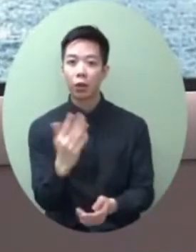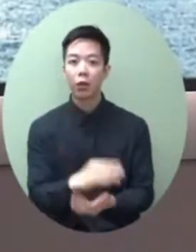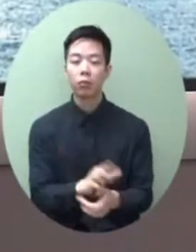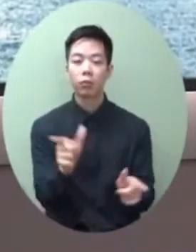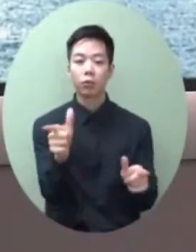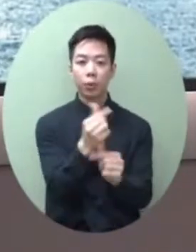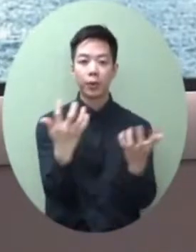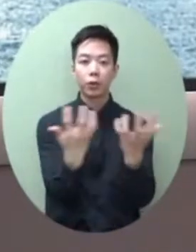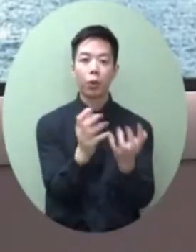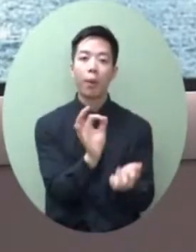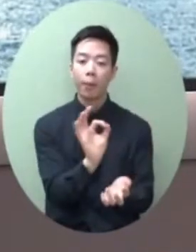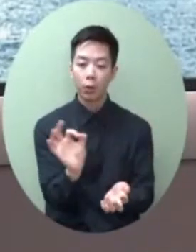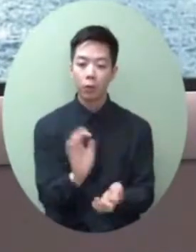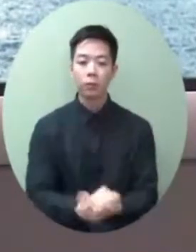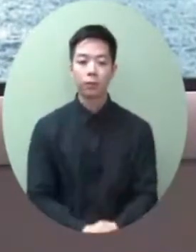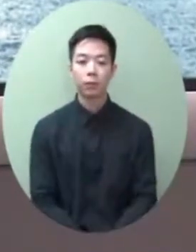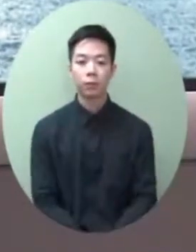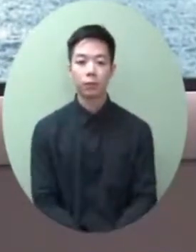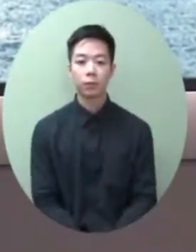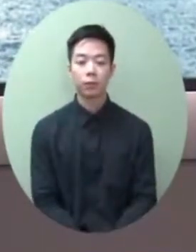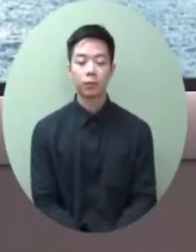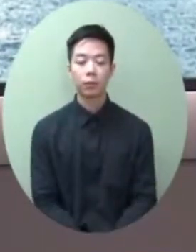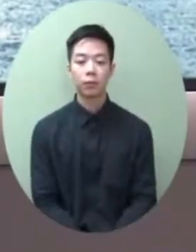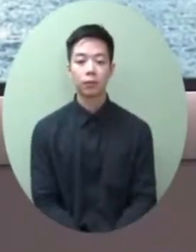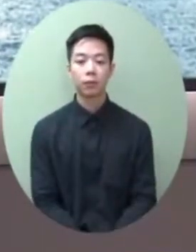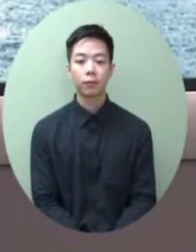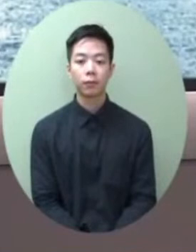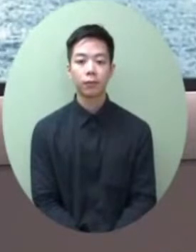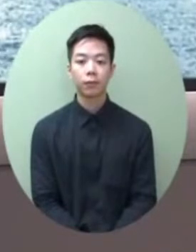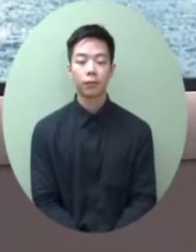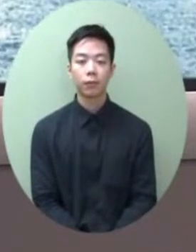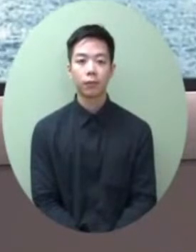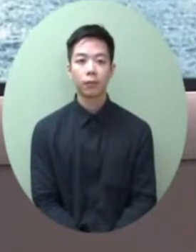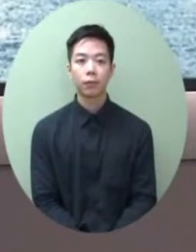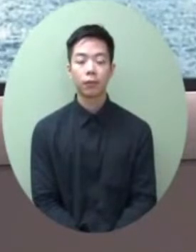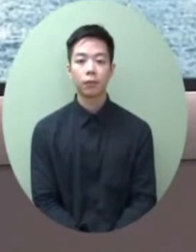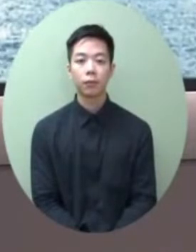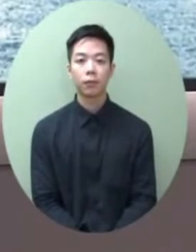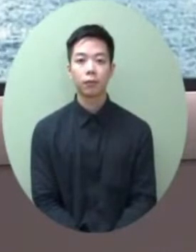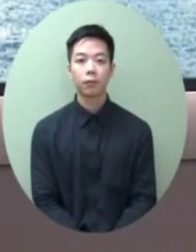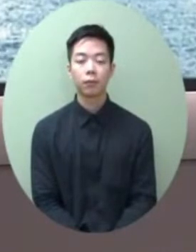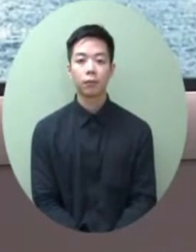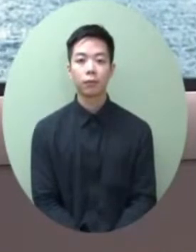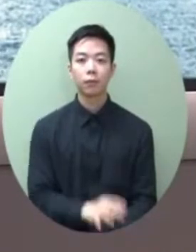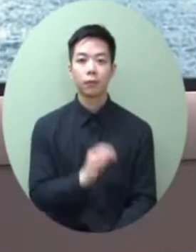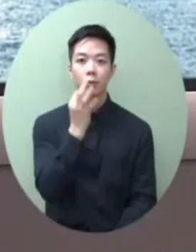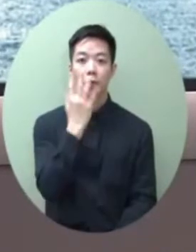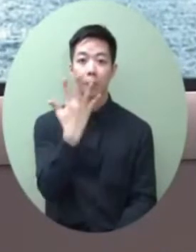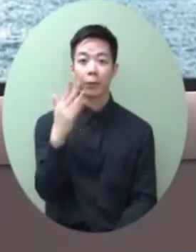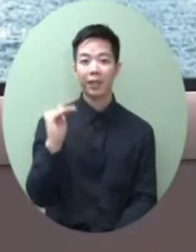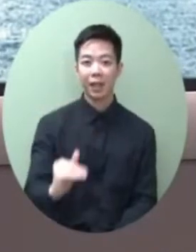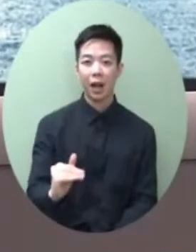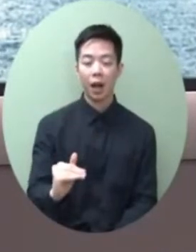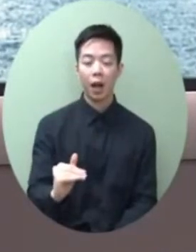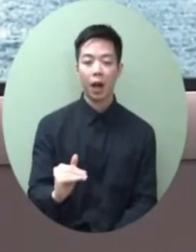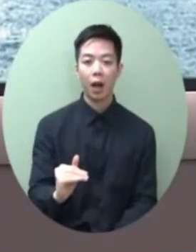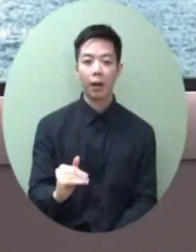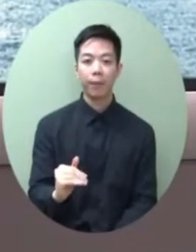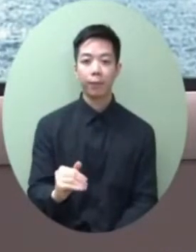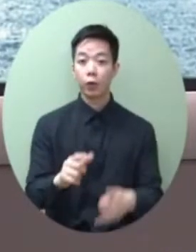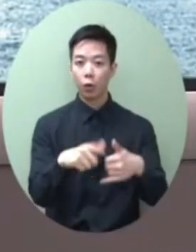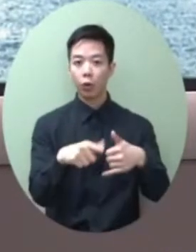the critical cases, which is age less than 5 at the meanwhile. For the pediatric cases